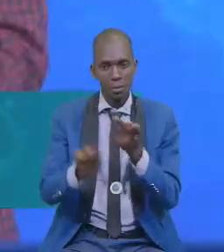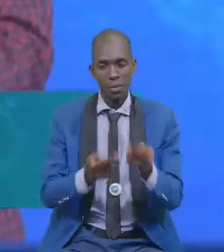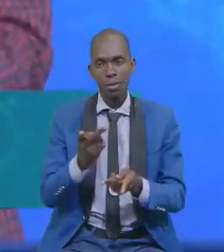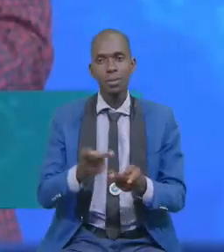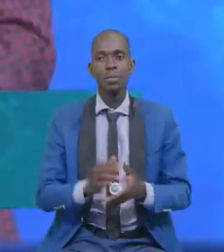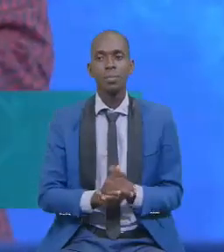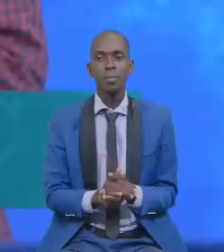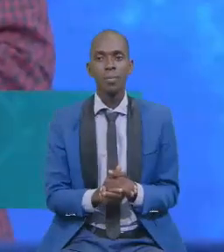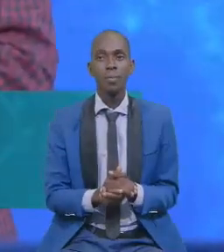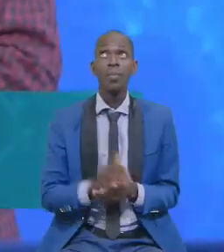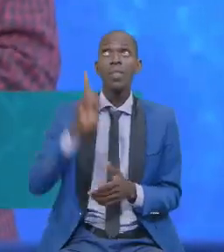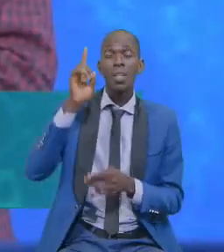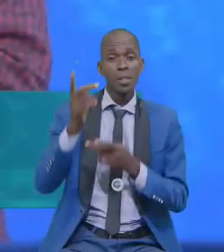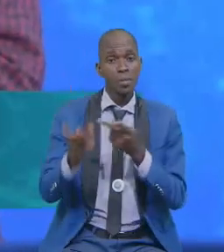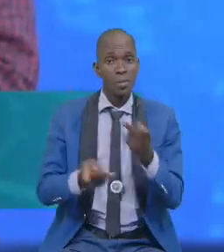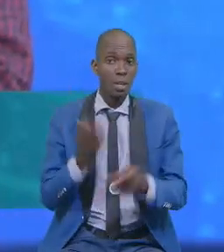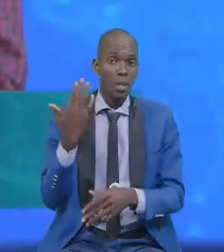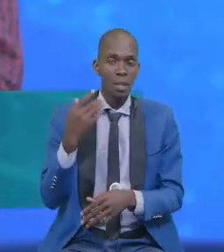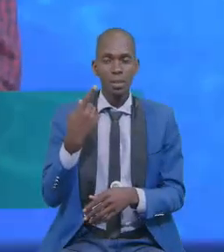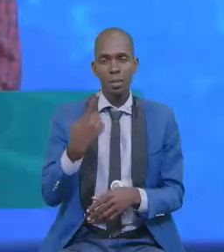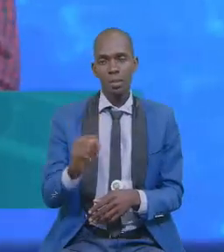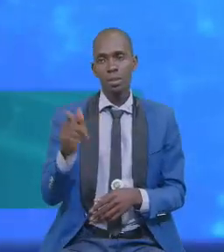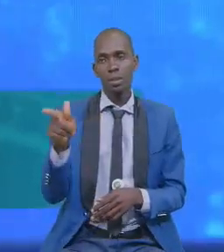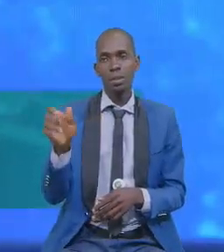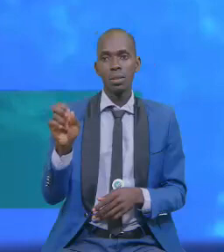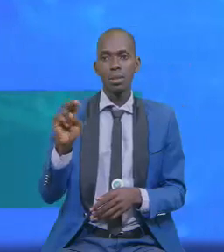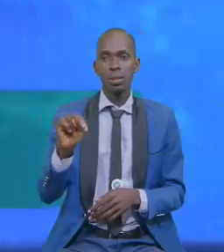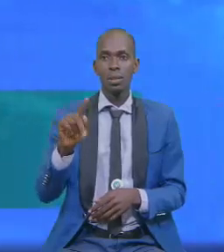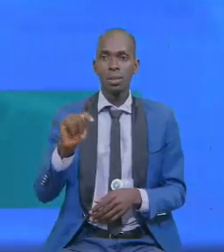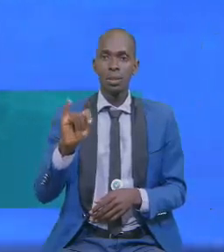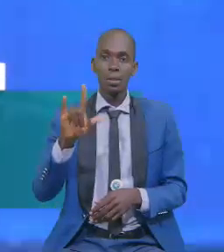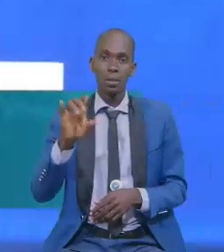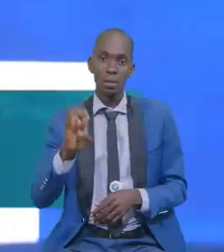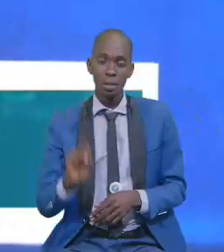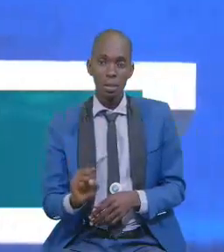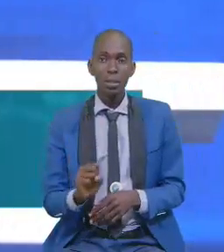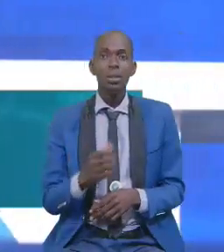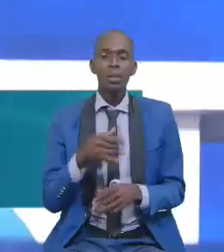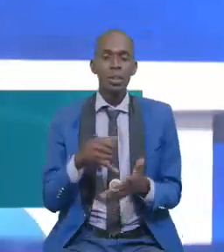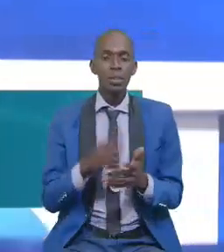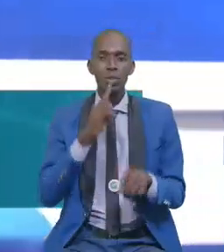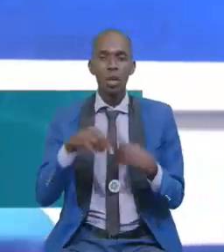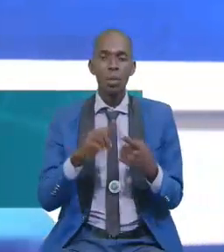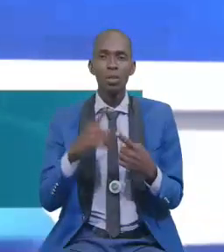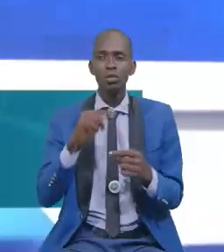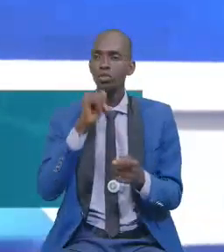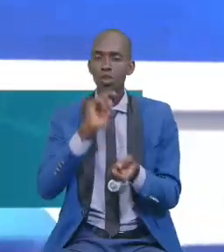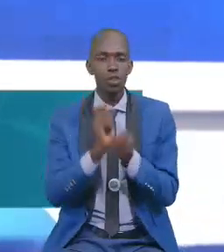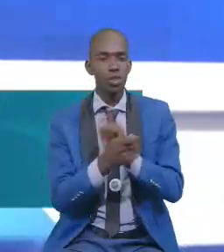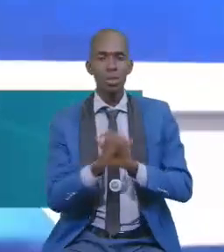He visited the Gentiles. It talks about the unchanging God,